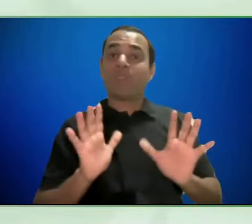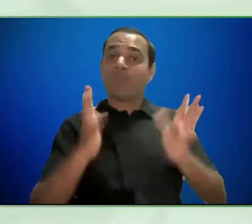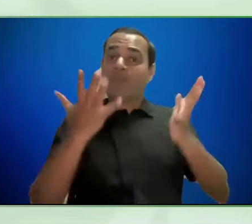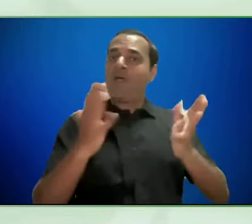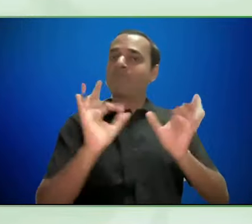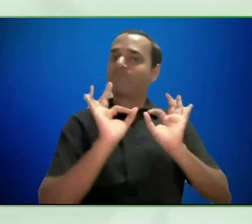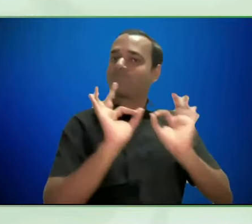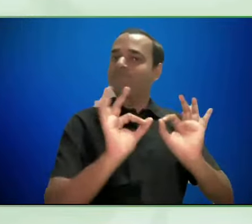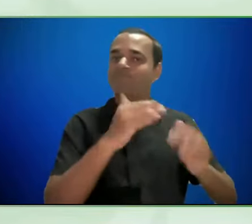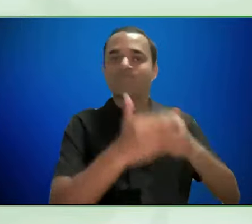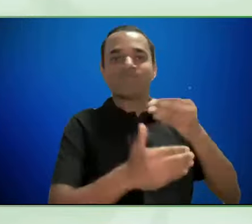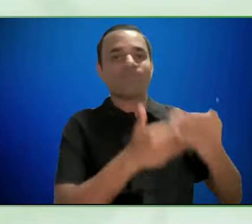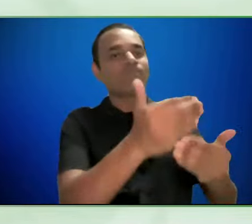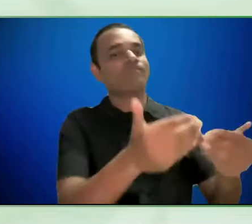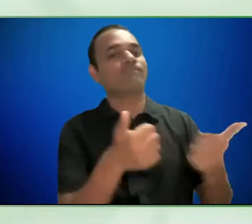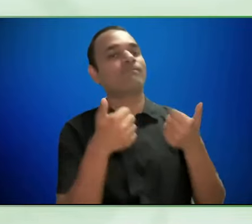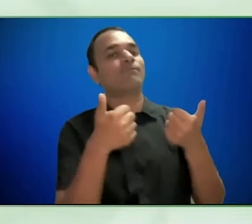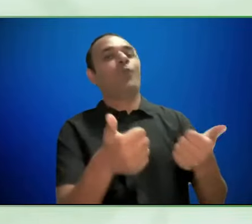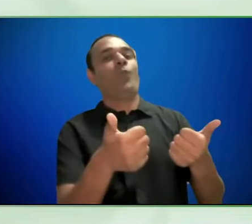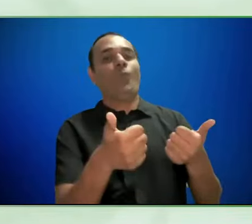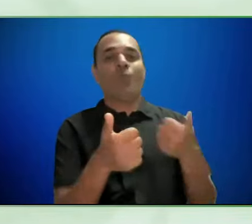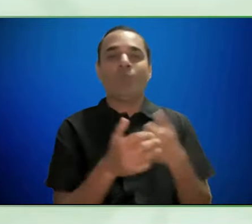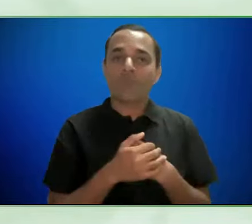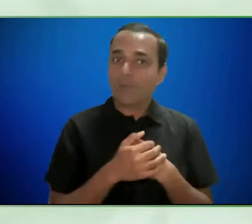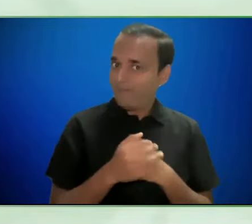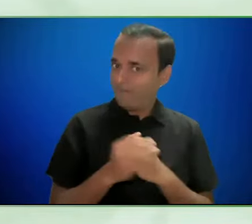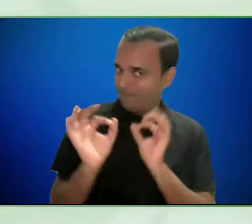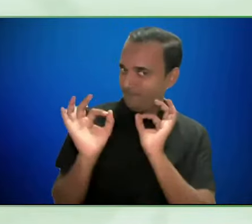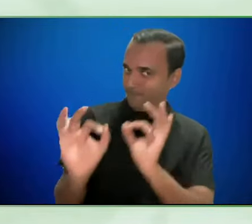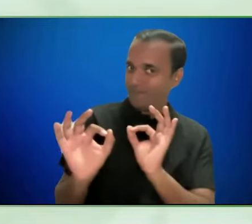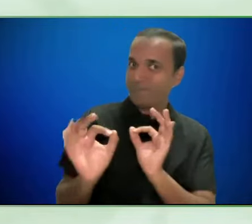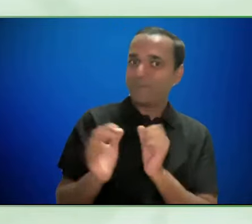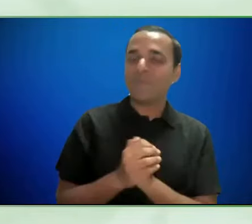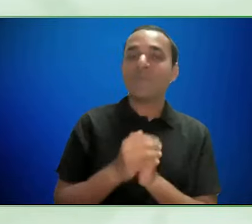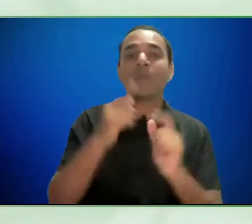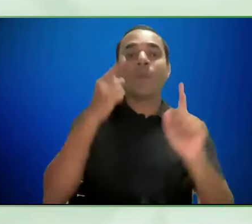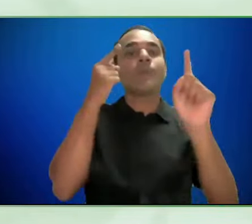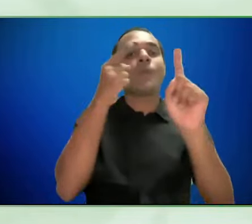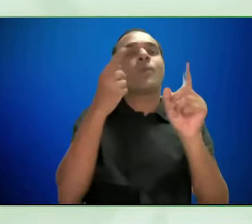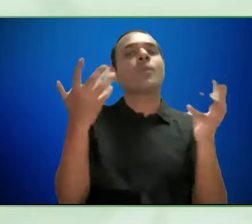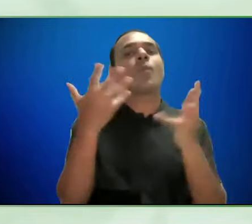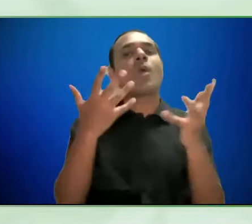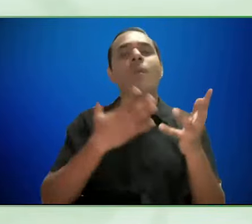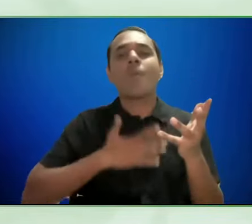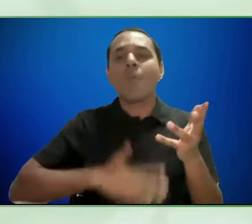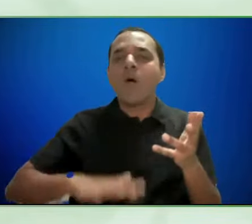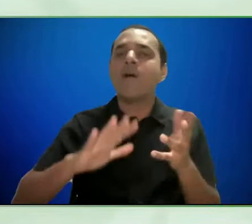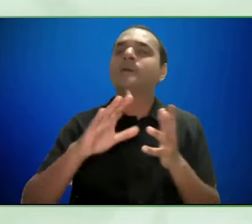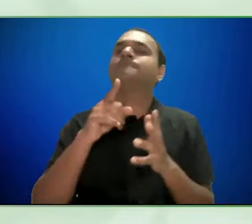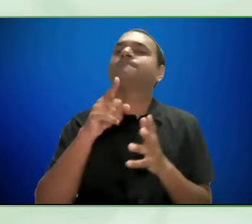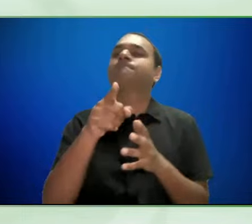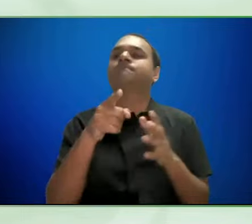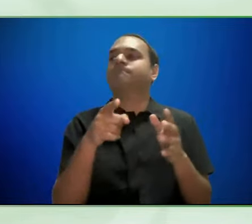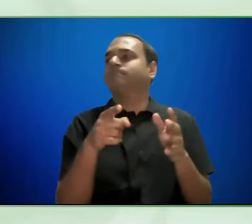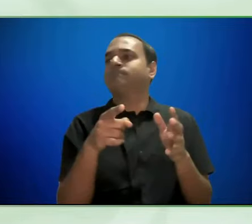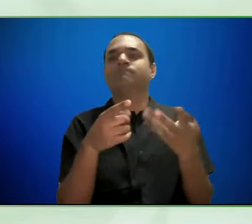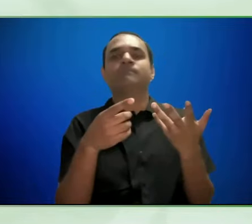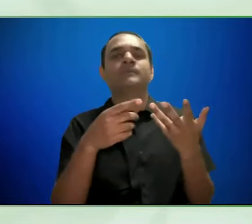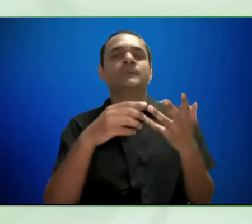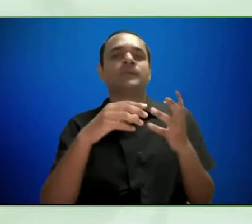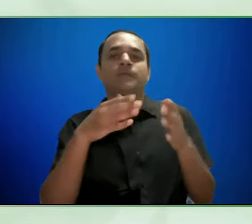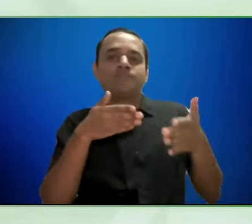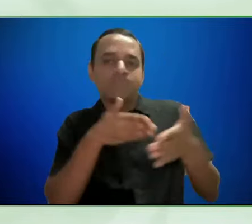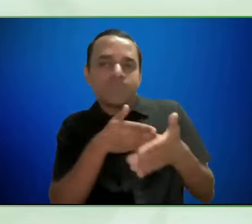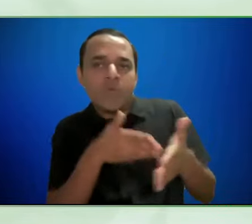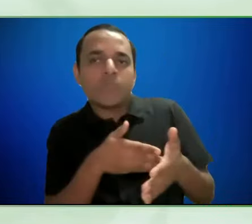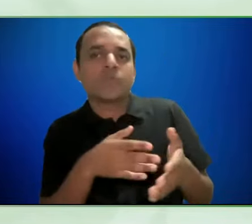to hire good people for your social enterprise, but you're also a musician, so that yes. seems very exciting. So you've told